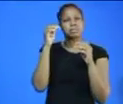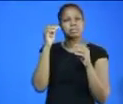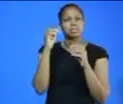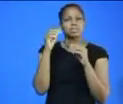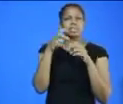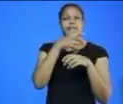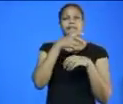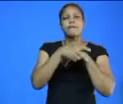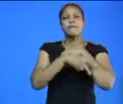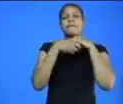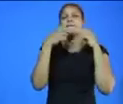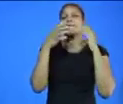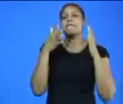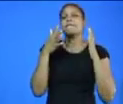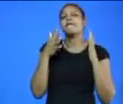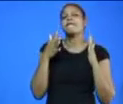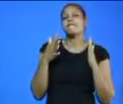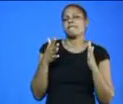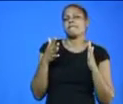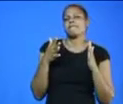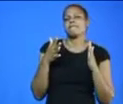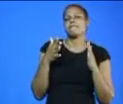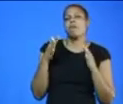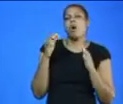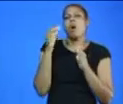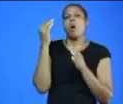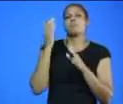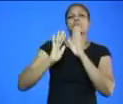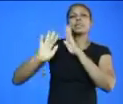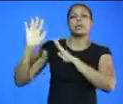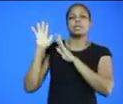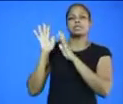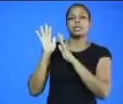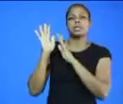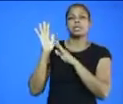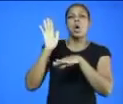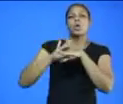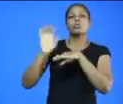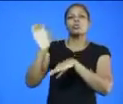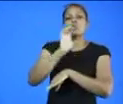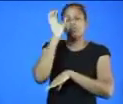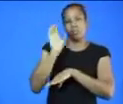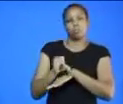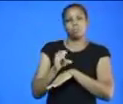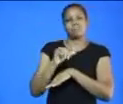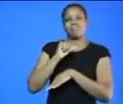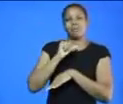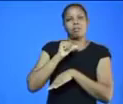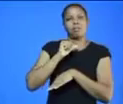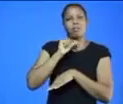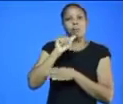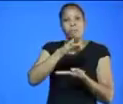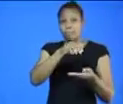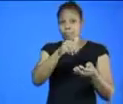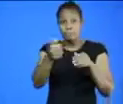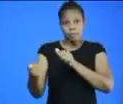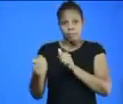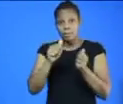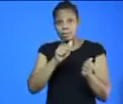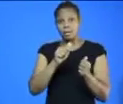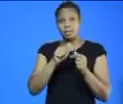to be baptized, but who had the assurance of salvation because he surrendered to